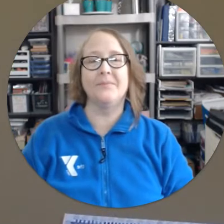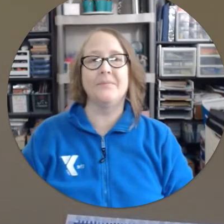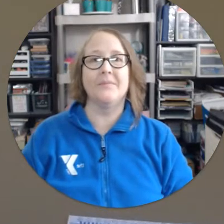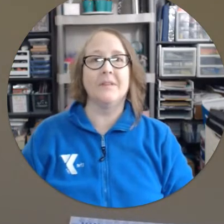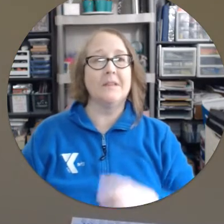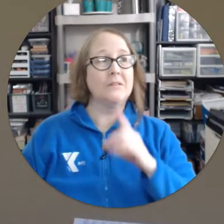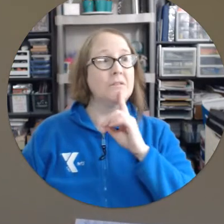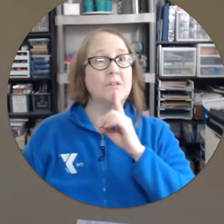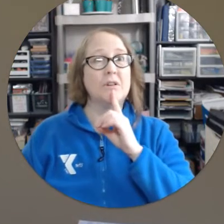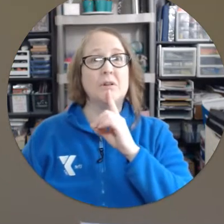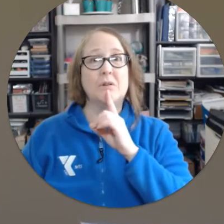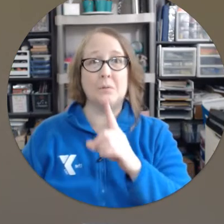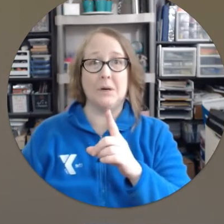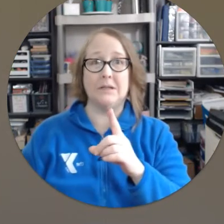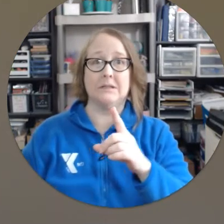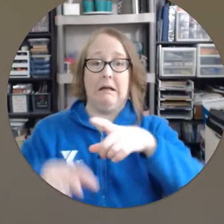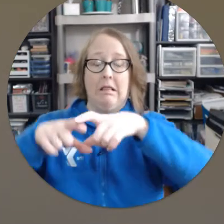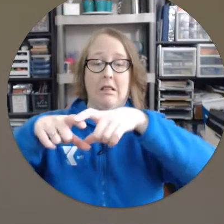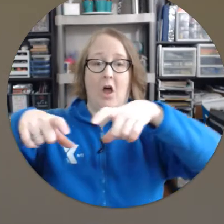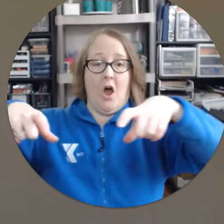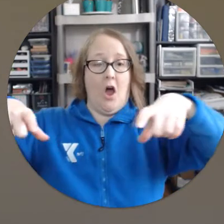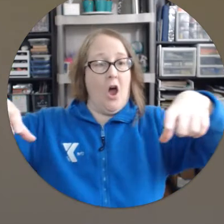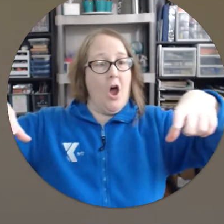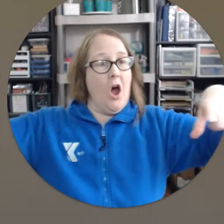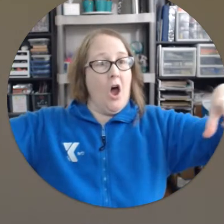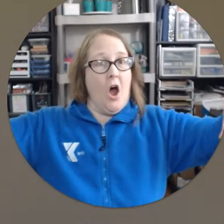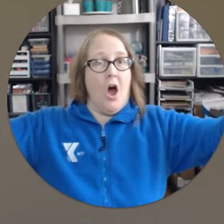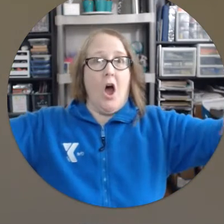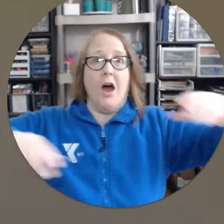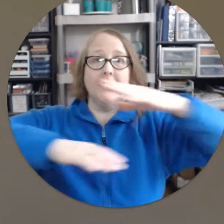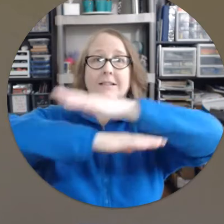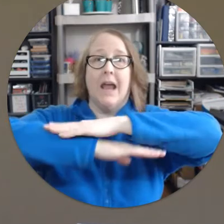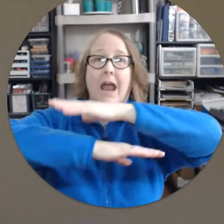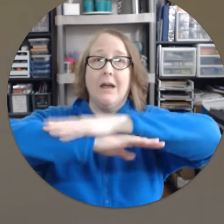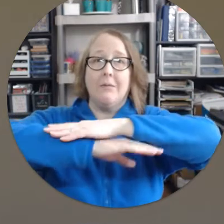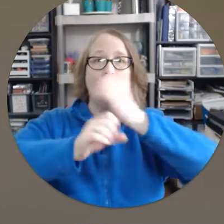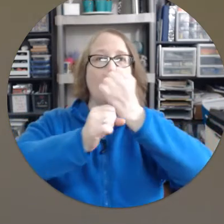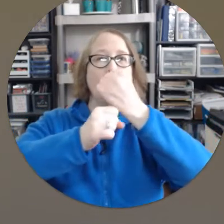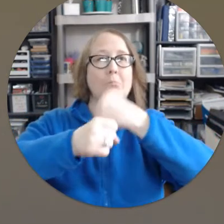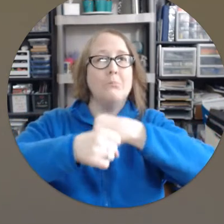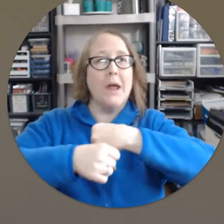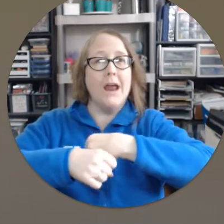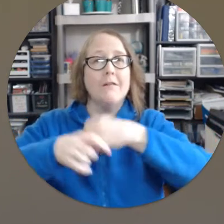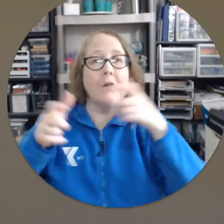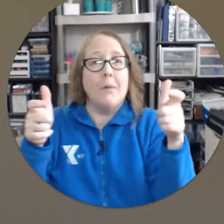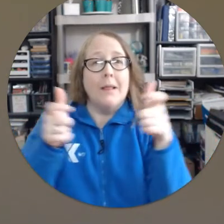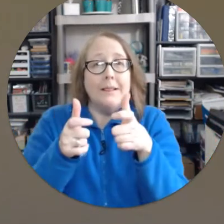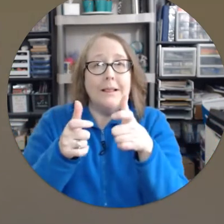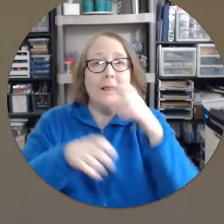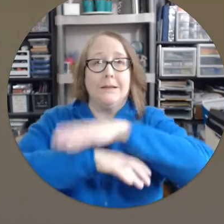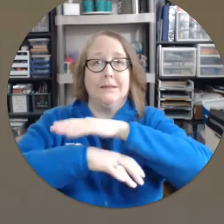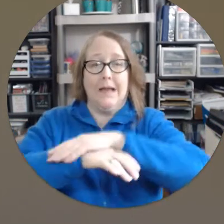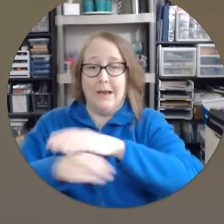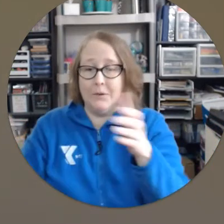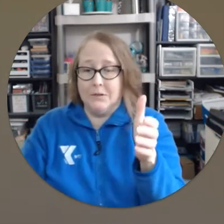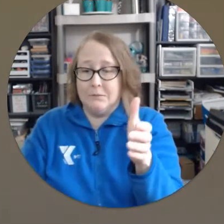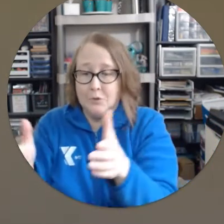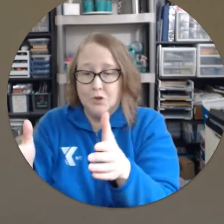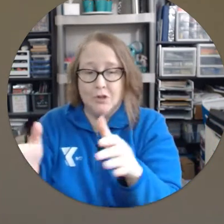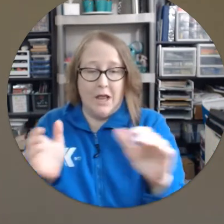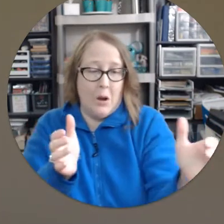There was a long table in the backyard made from little tables all pushed together. It